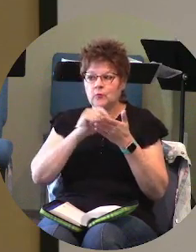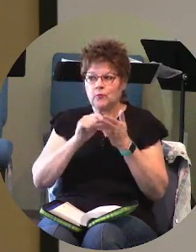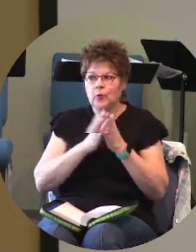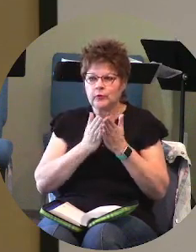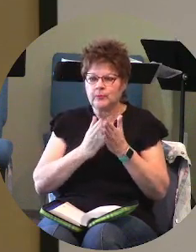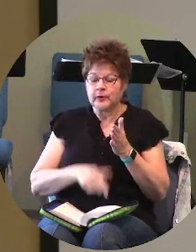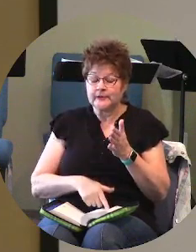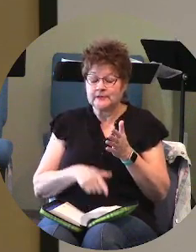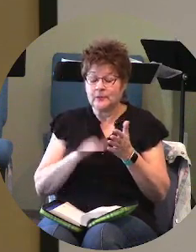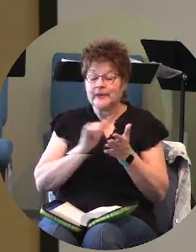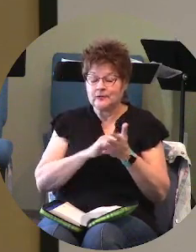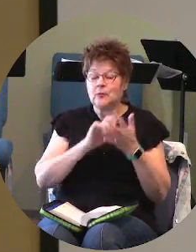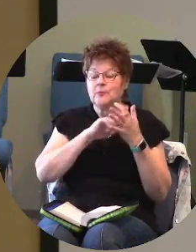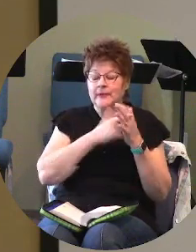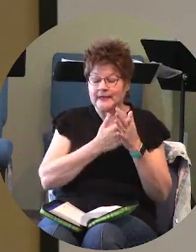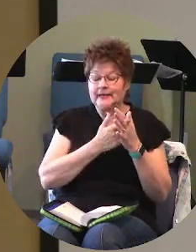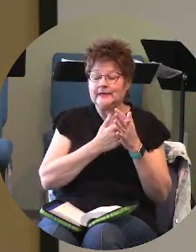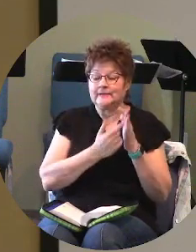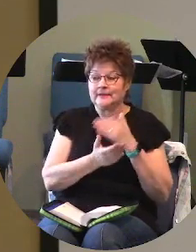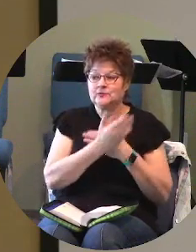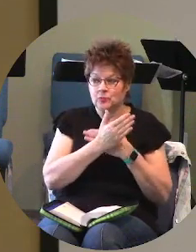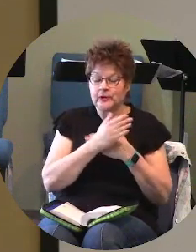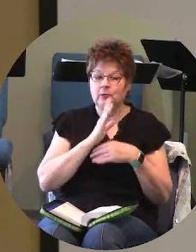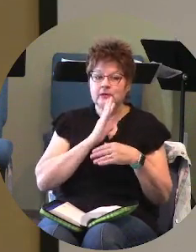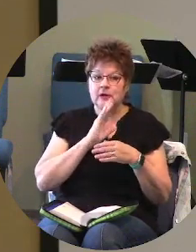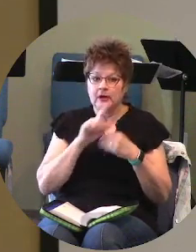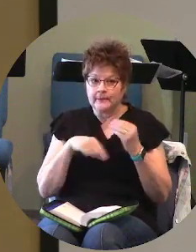going to begin this morning is we're going to we're going to talk about